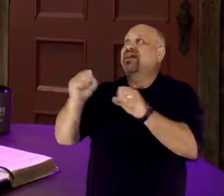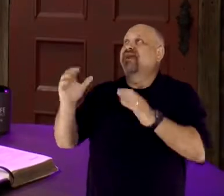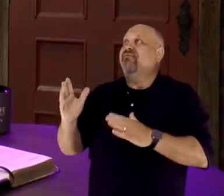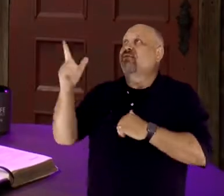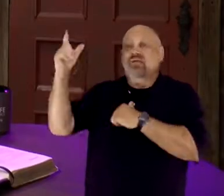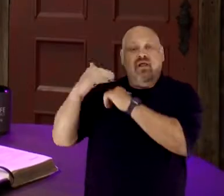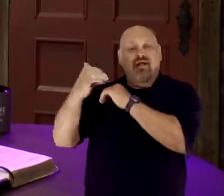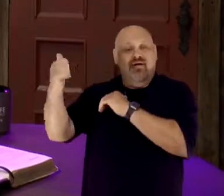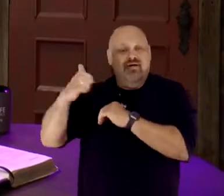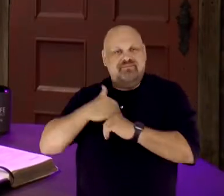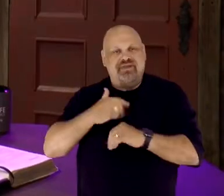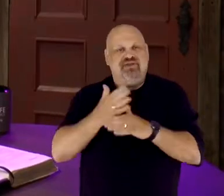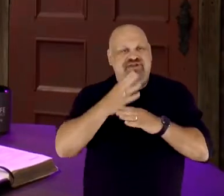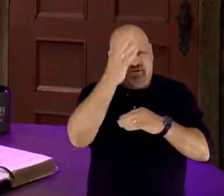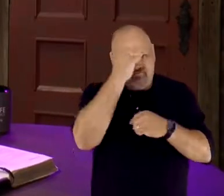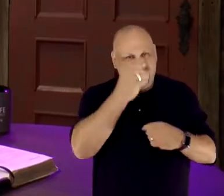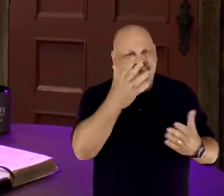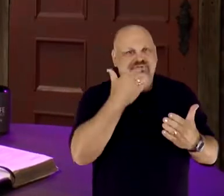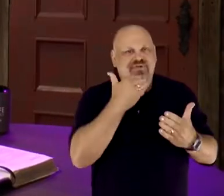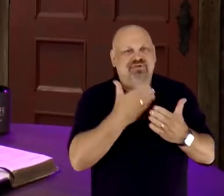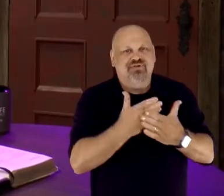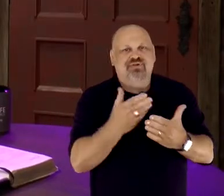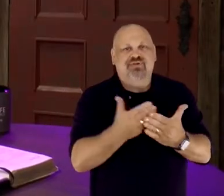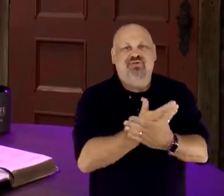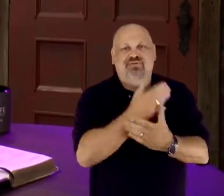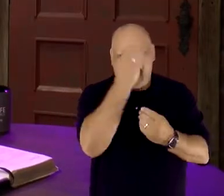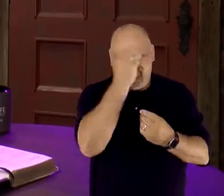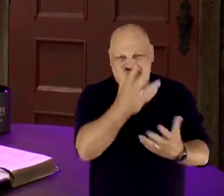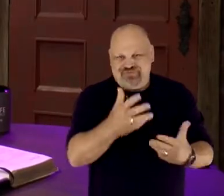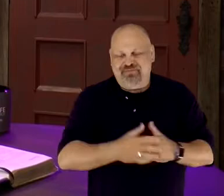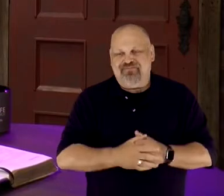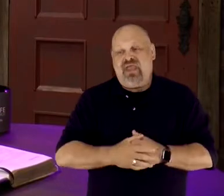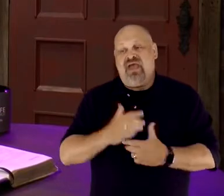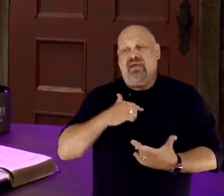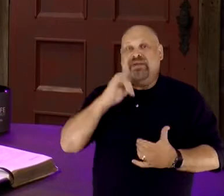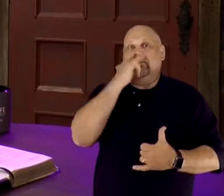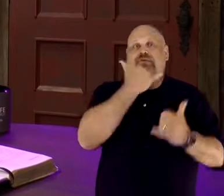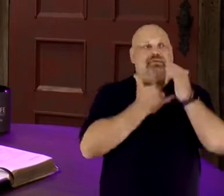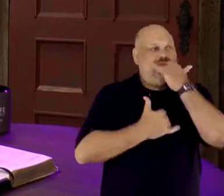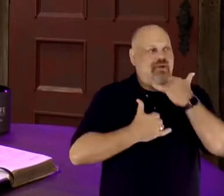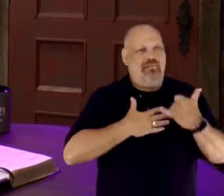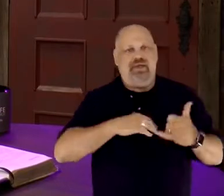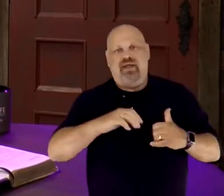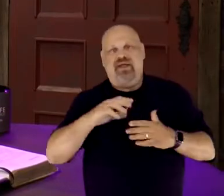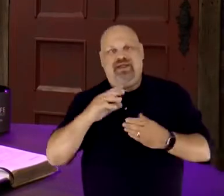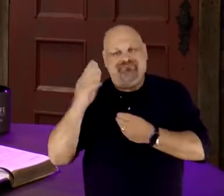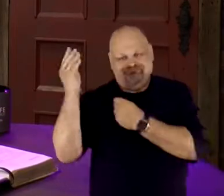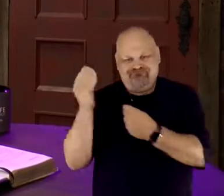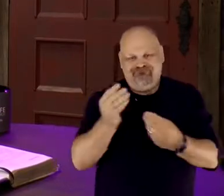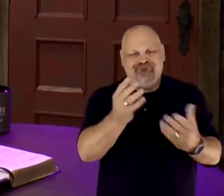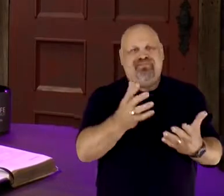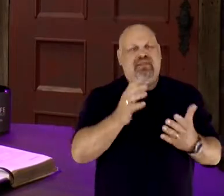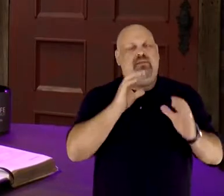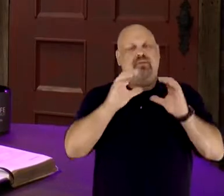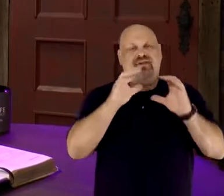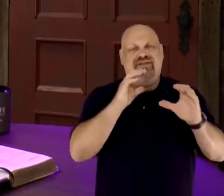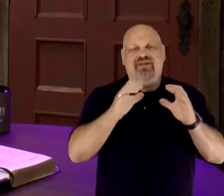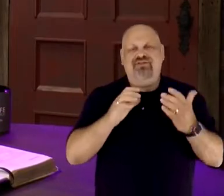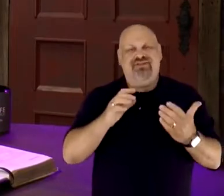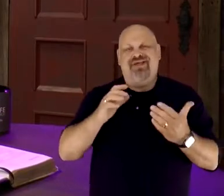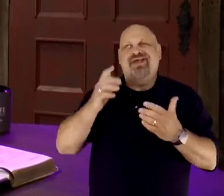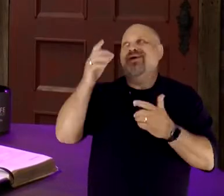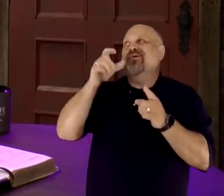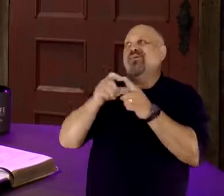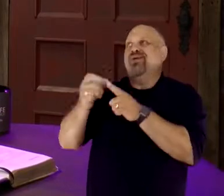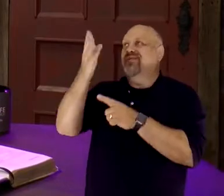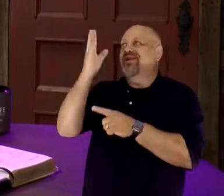to share the good news. While I may foul up in my delivery and communication, the Word of God never fails to